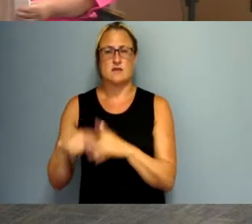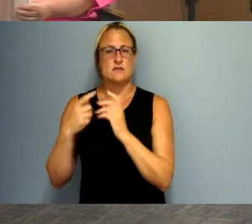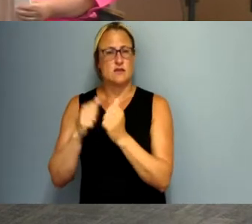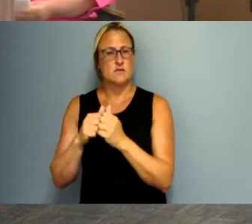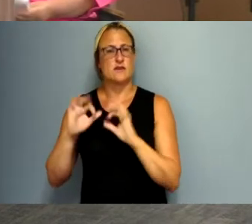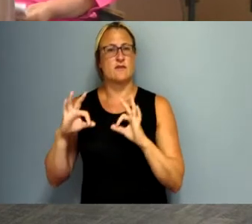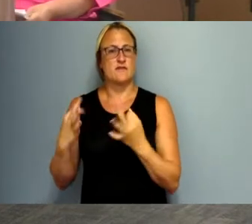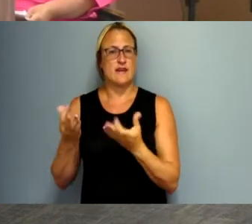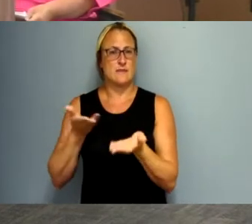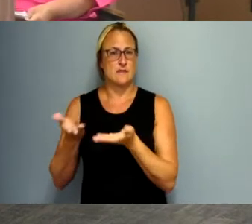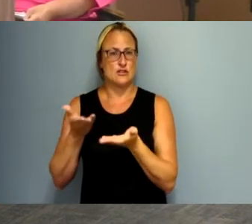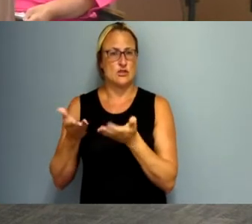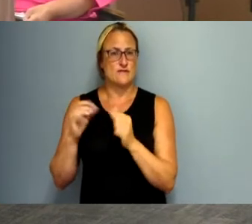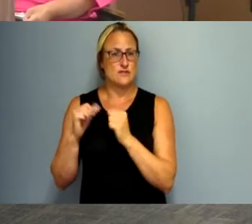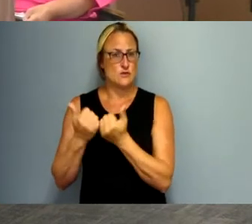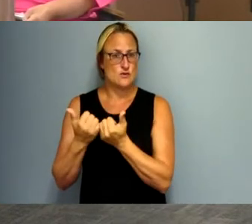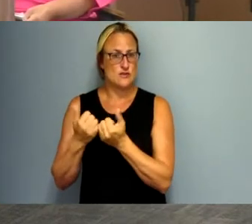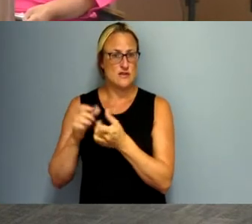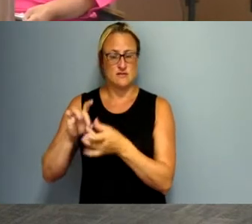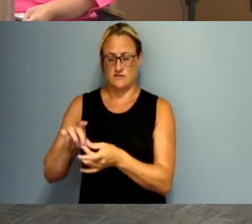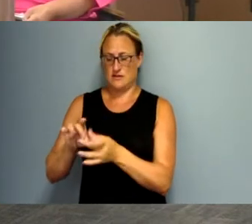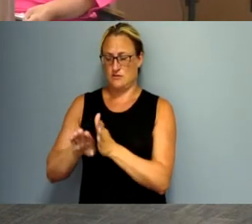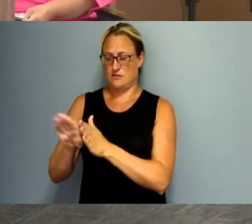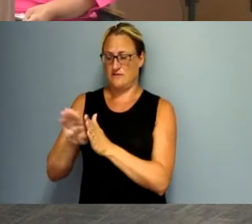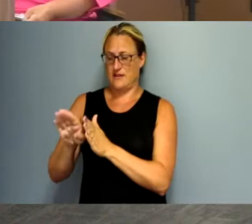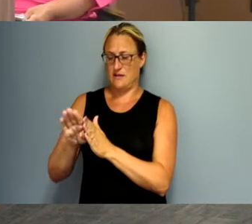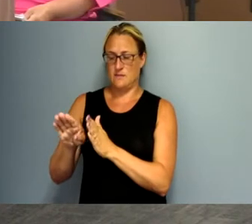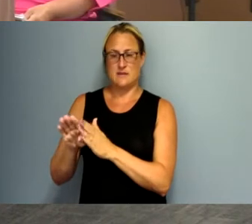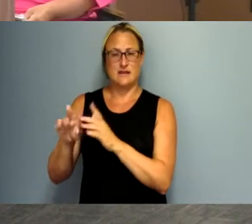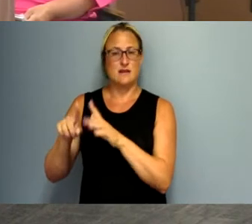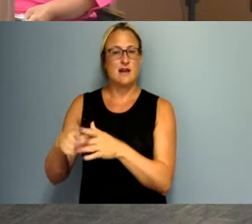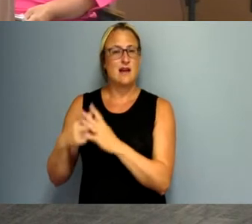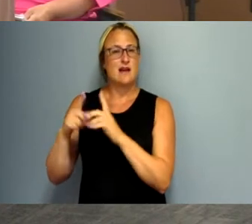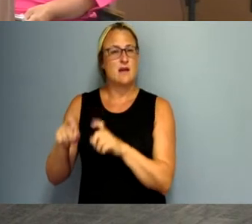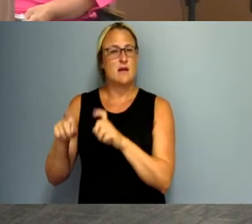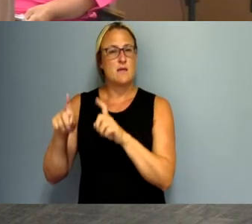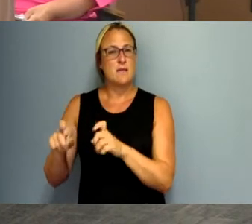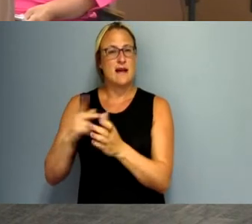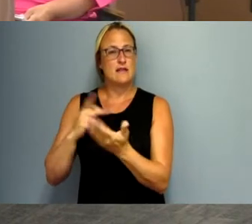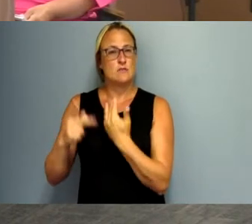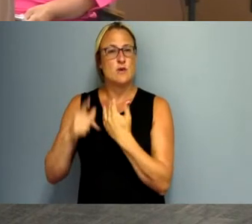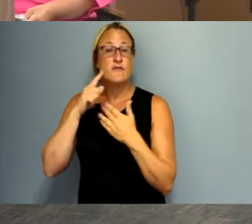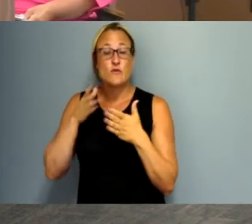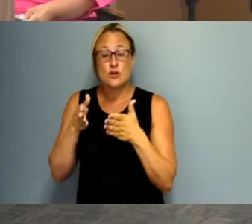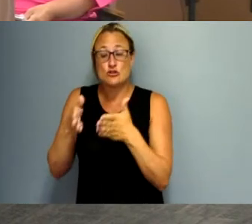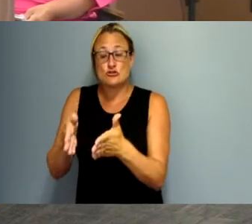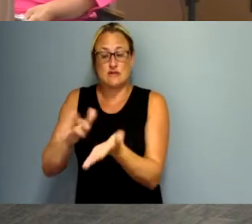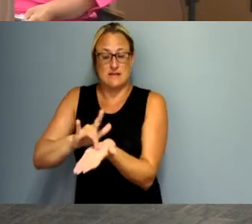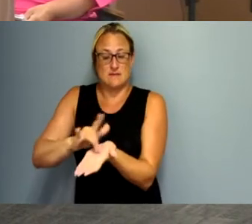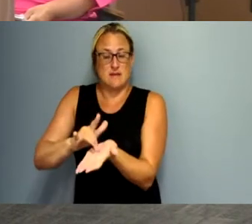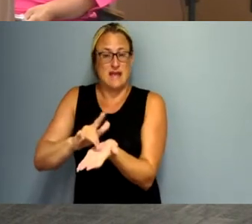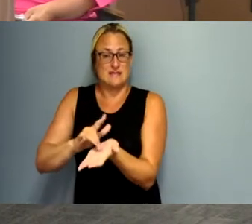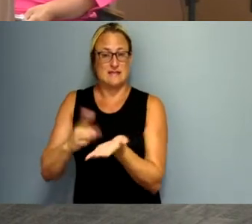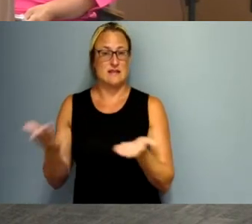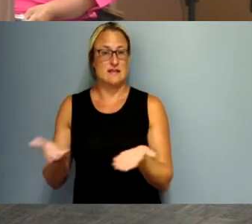Association around developing a pilot program for street medicine in Bucks County. This was made possible due to additional funding received by